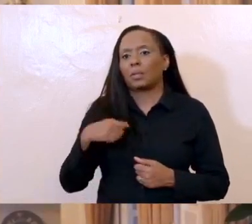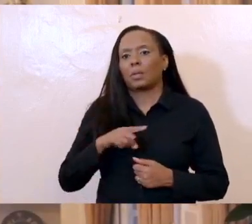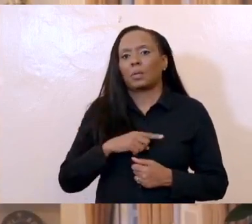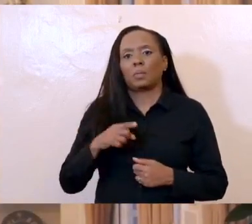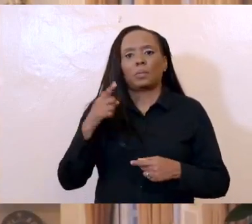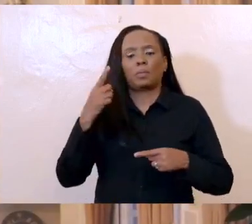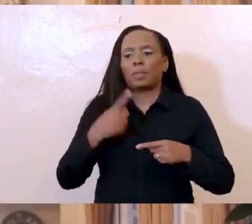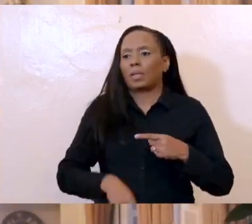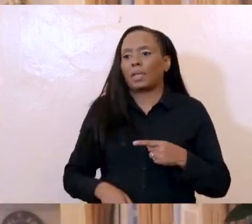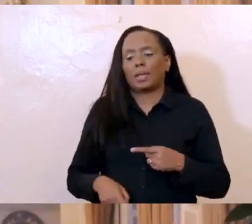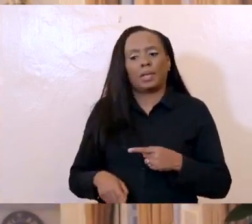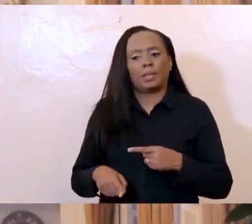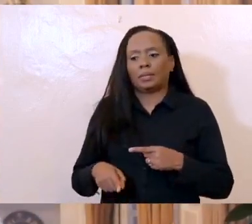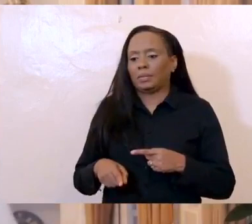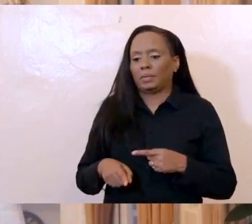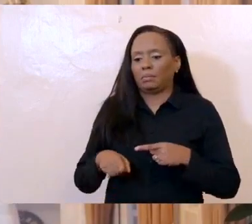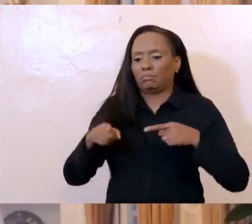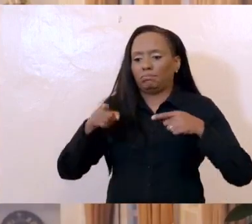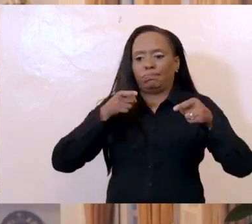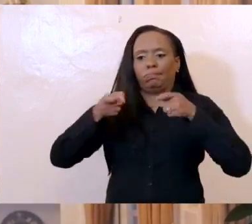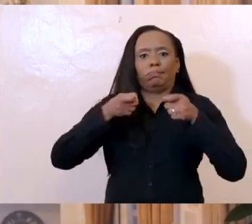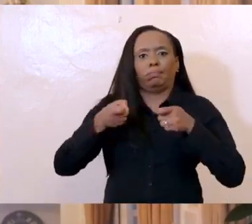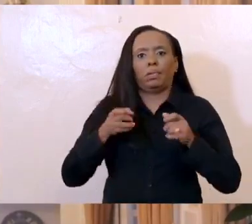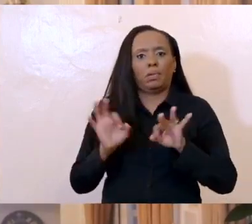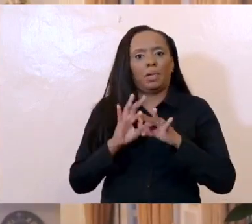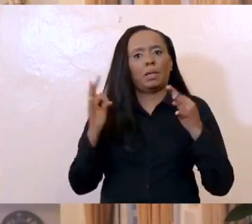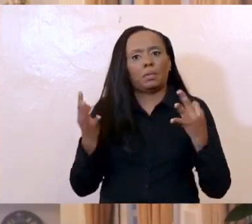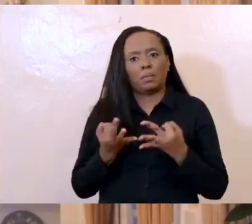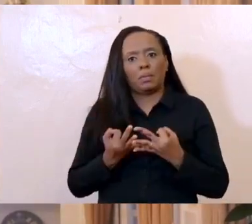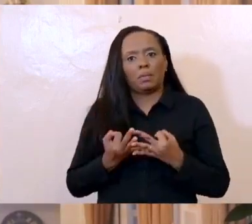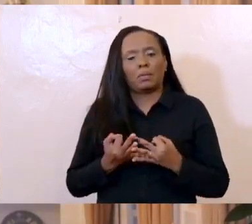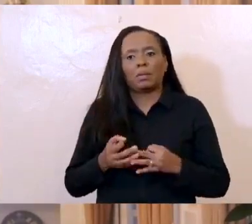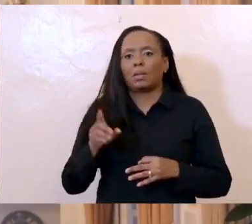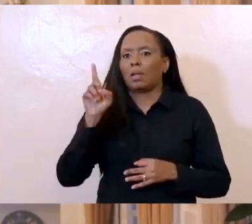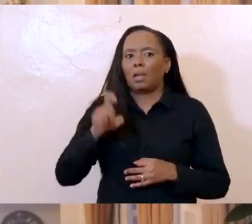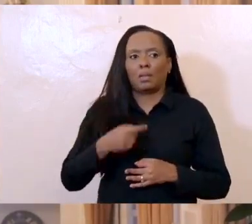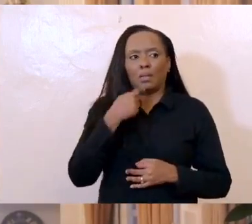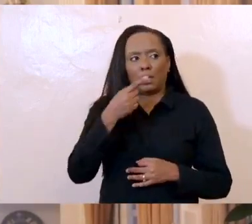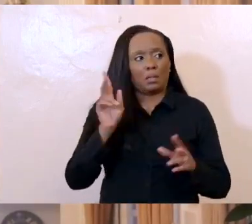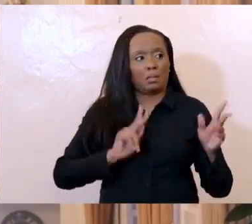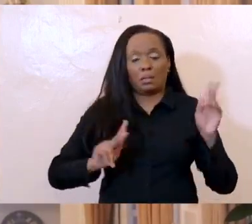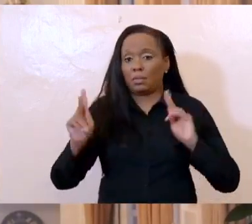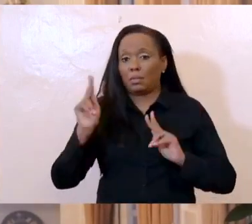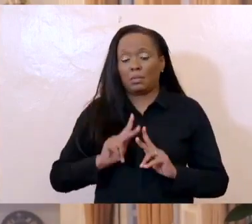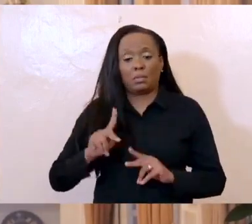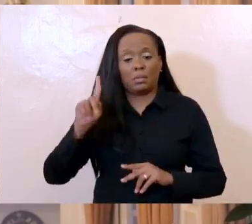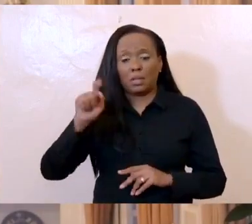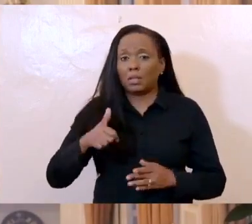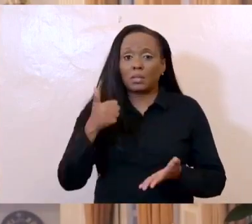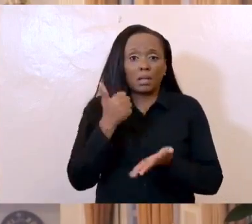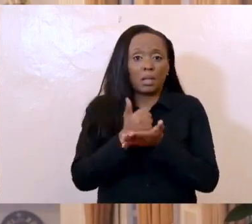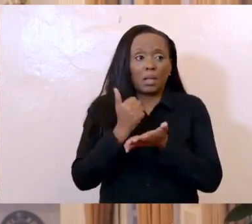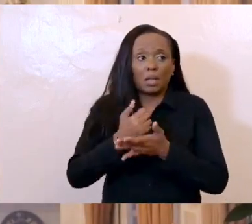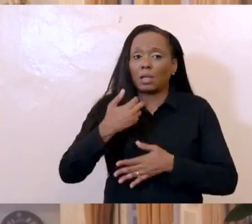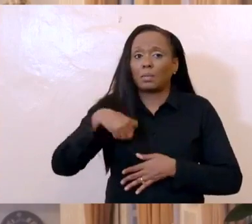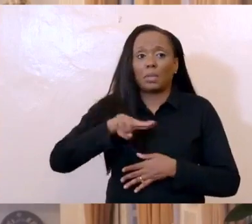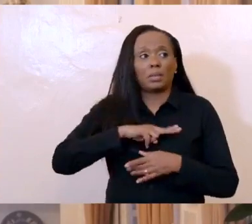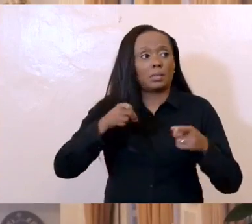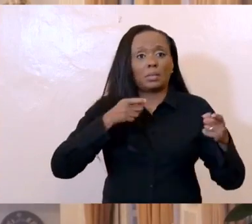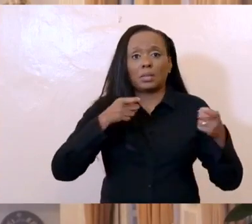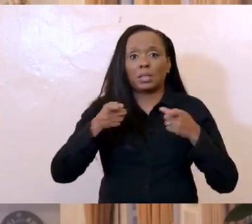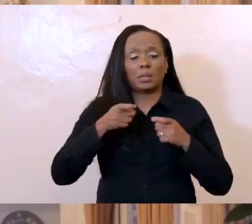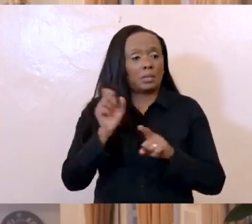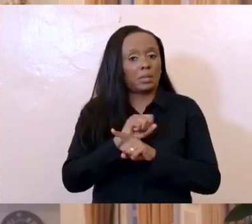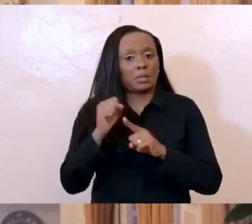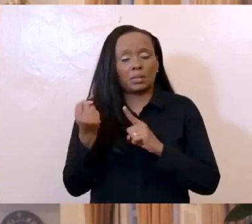protocols. That is where we have to appeal to people to be able to help us to deal with that issue. And